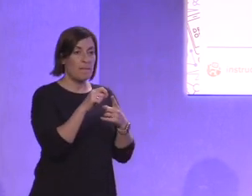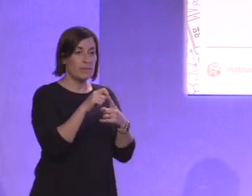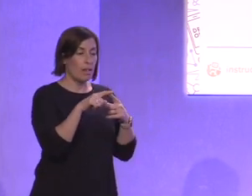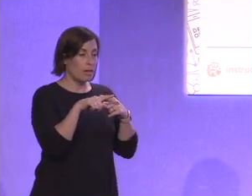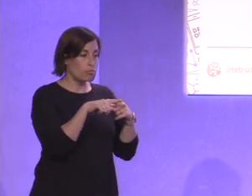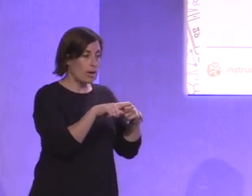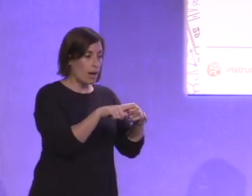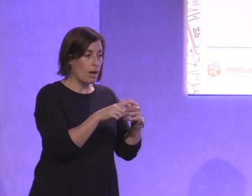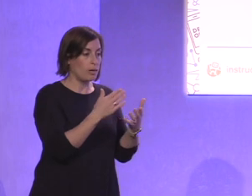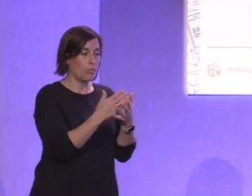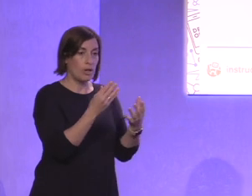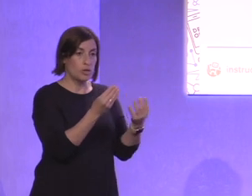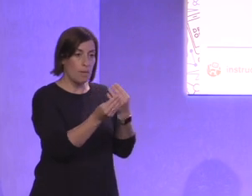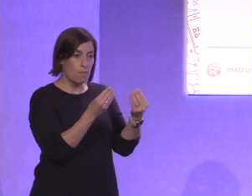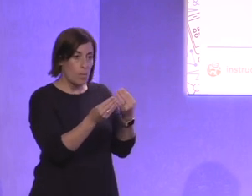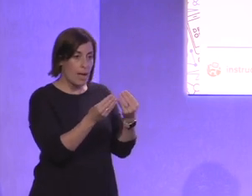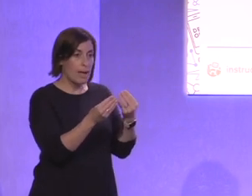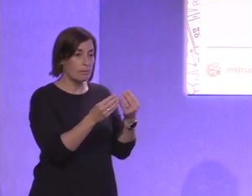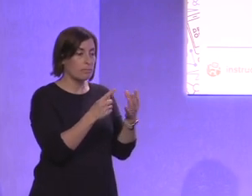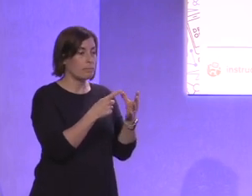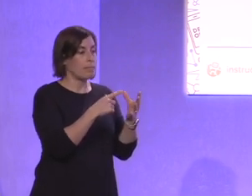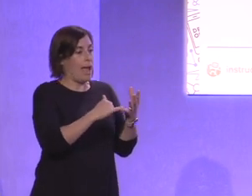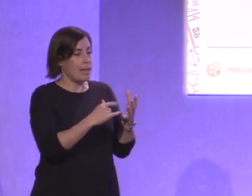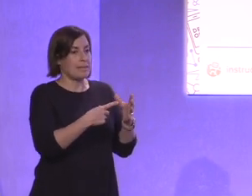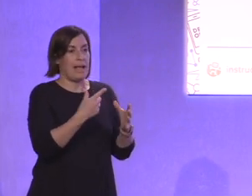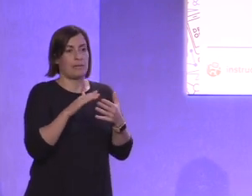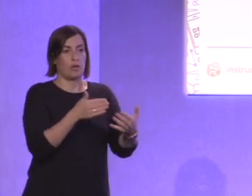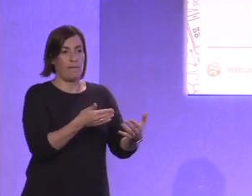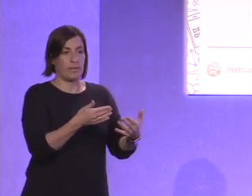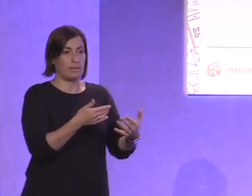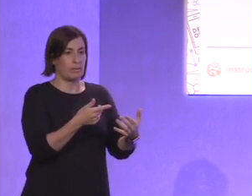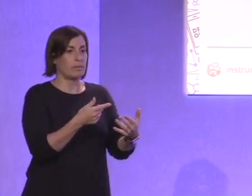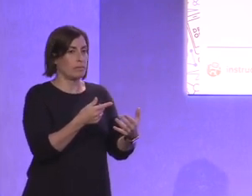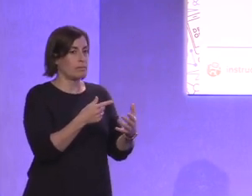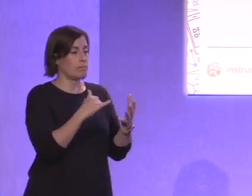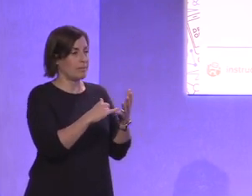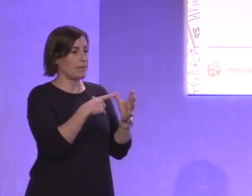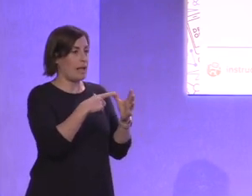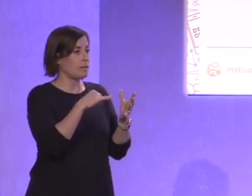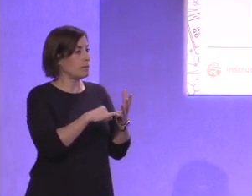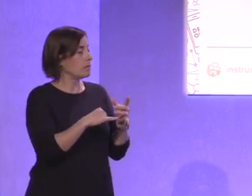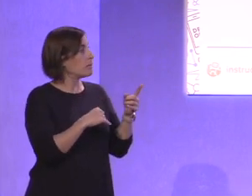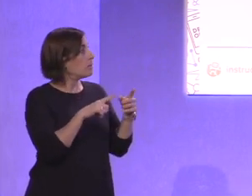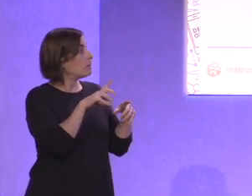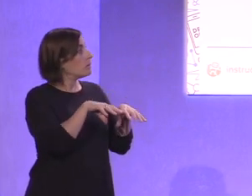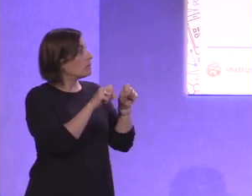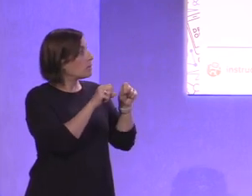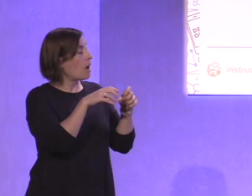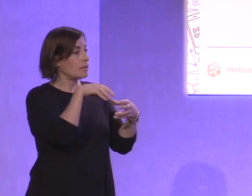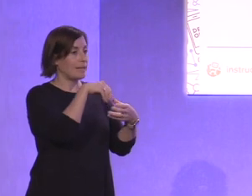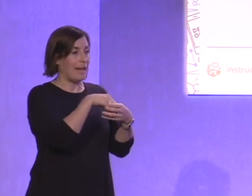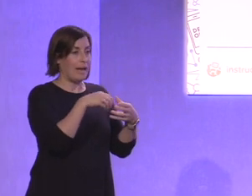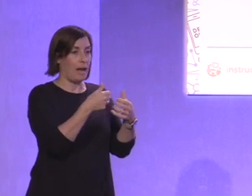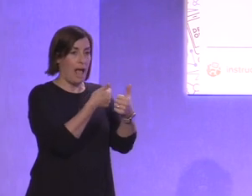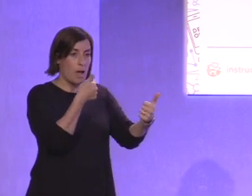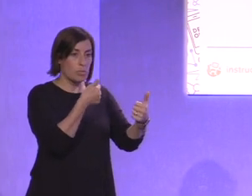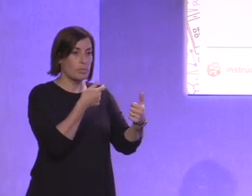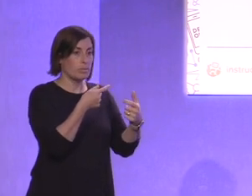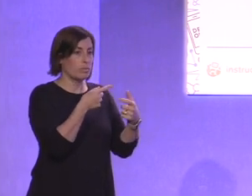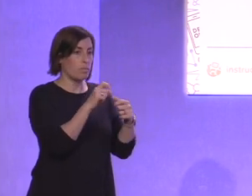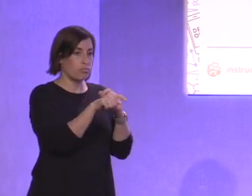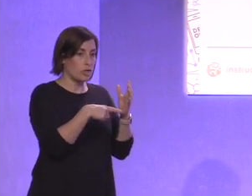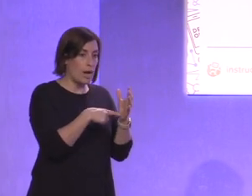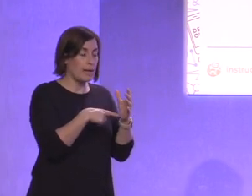service offering that we run. It started as an in-house project. It was a pet project built by some